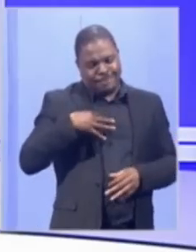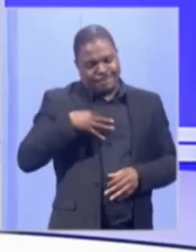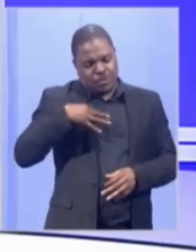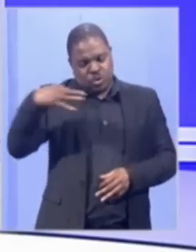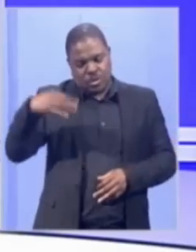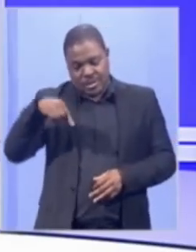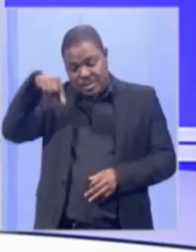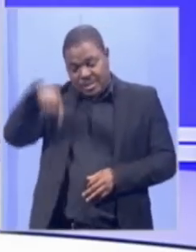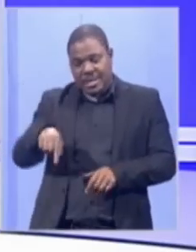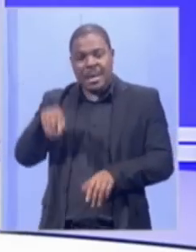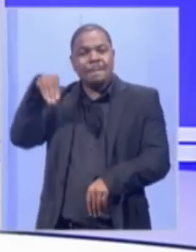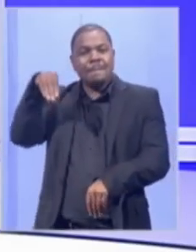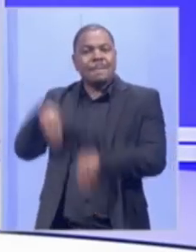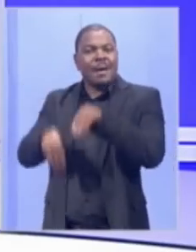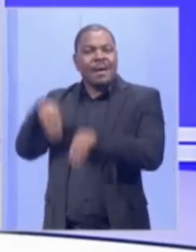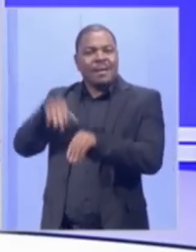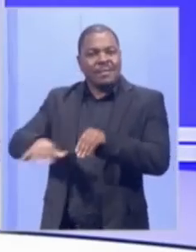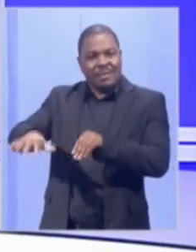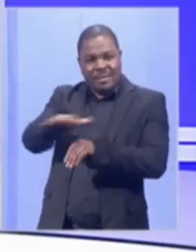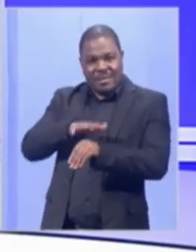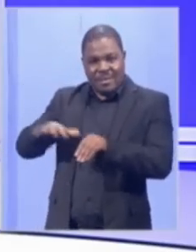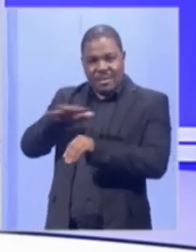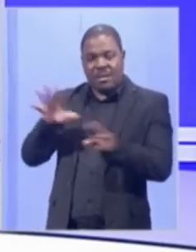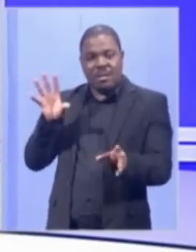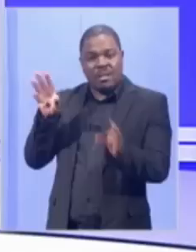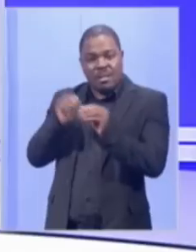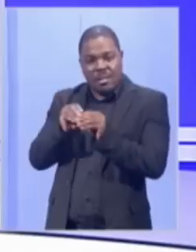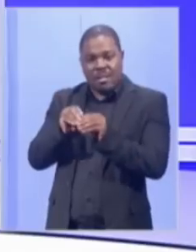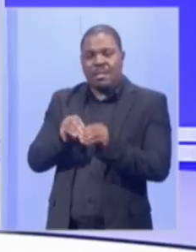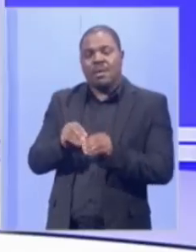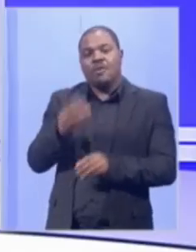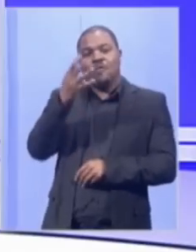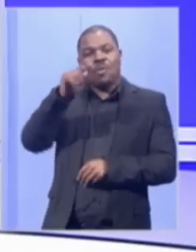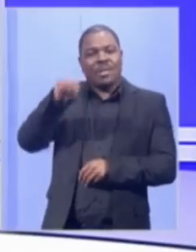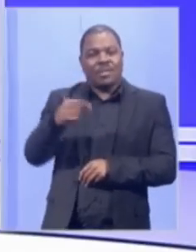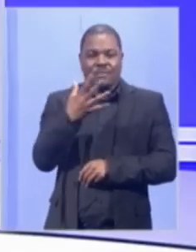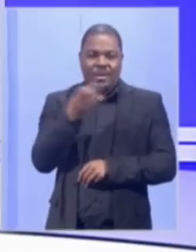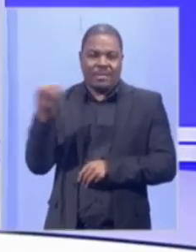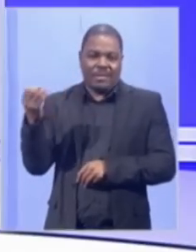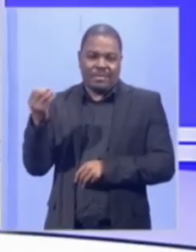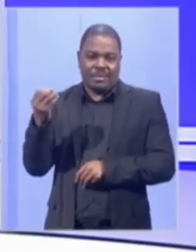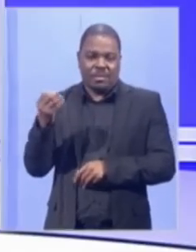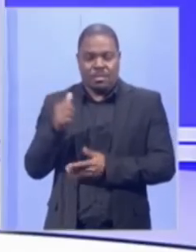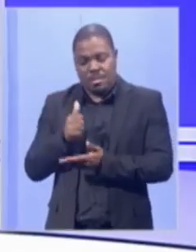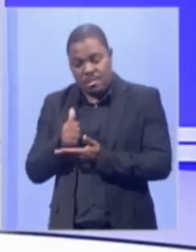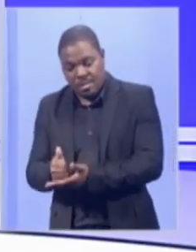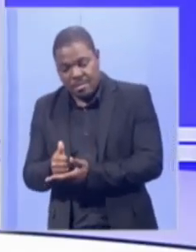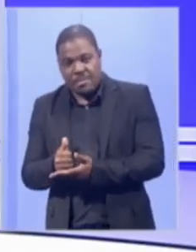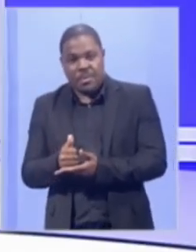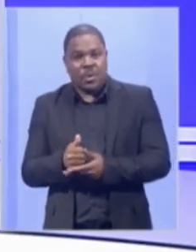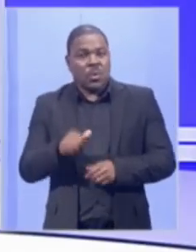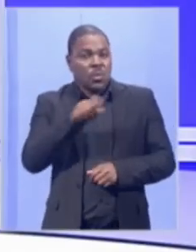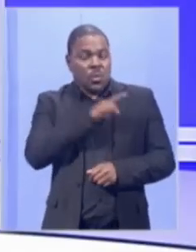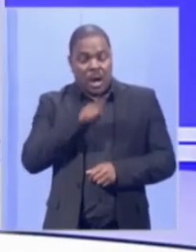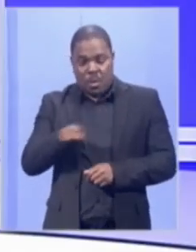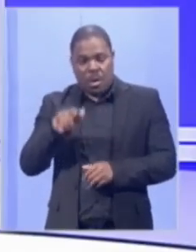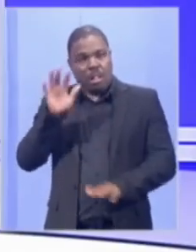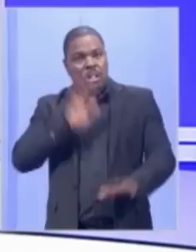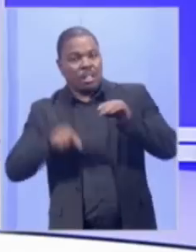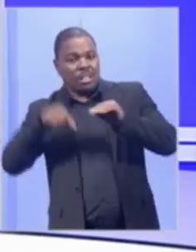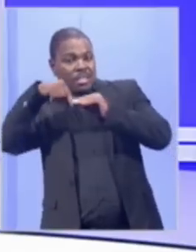barafi kapa ho ntsha barafi ba seng molaong ba 4,500 mpeng ya lefatshe ka mora ho